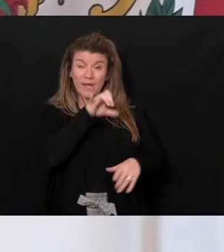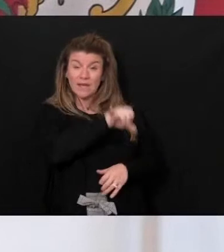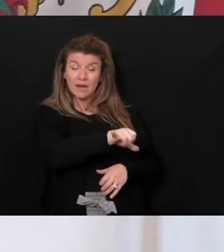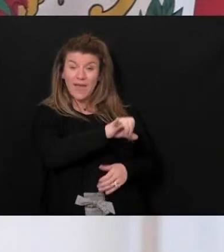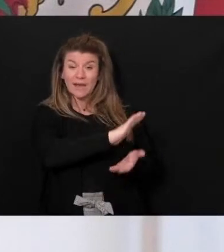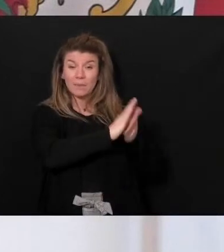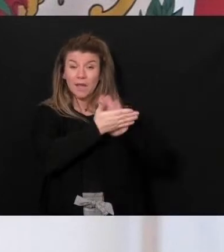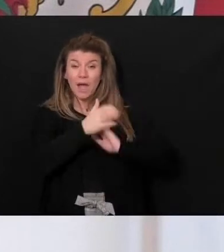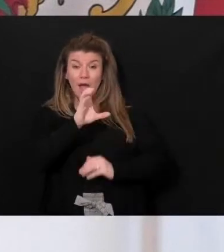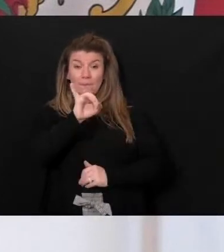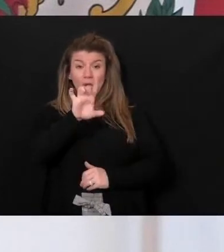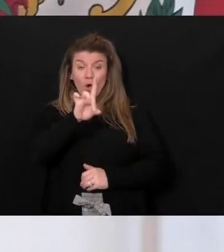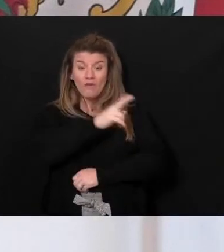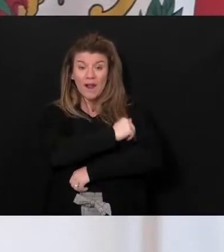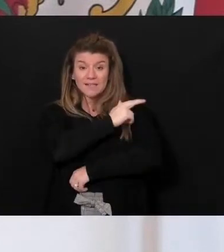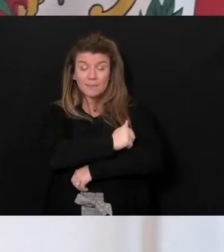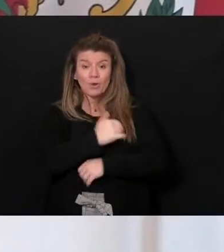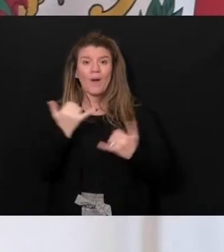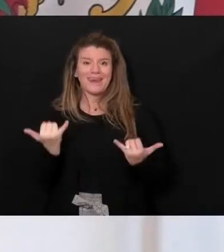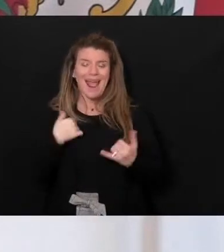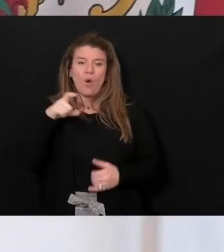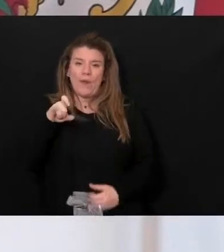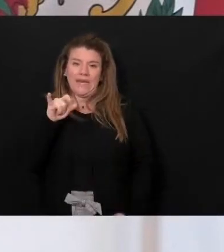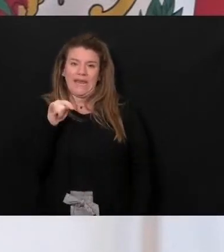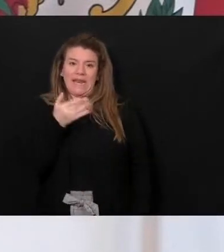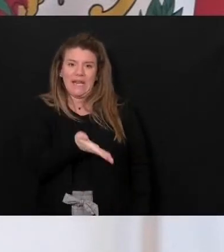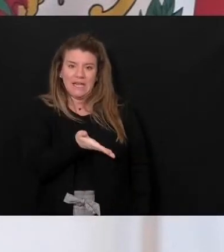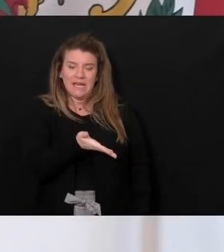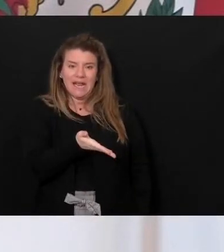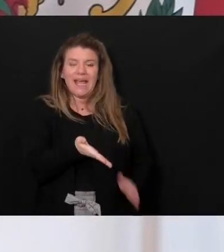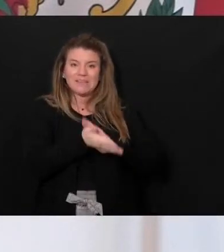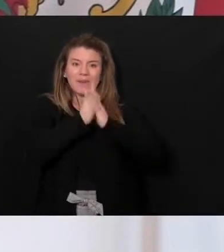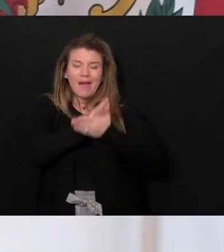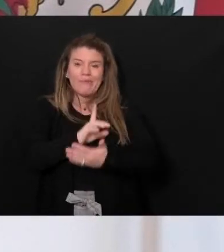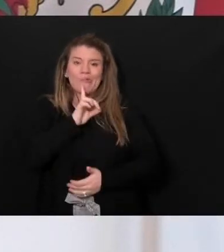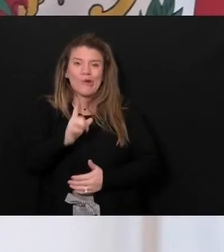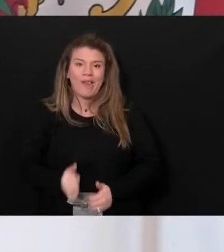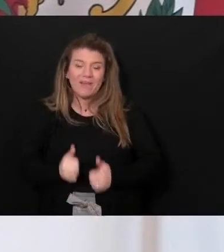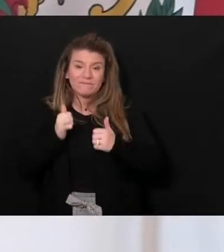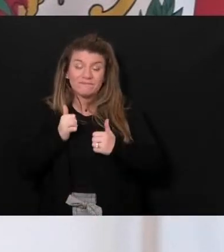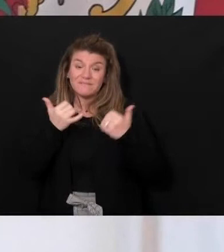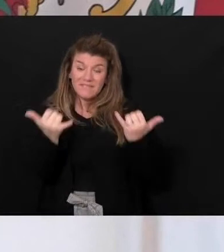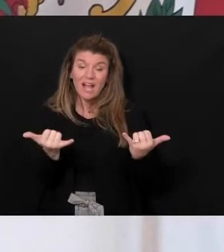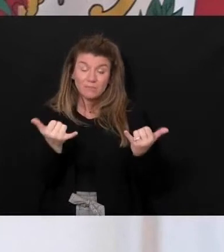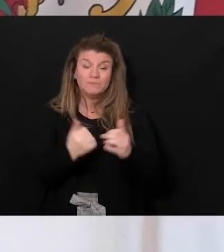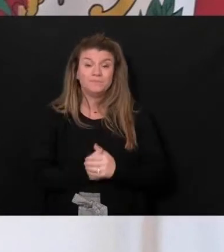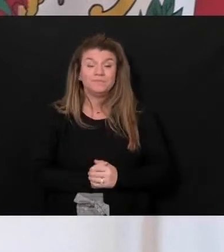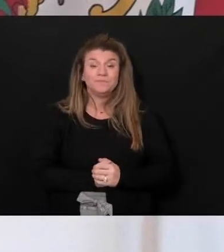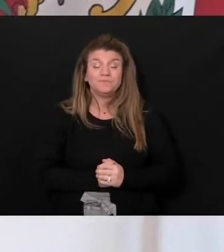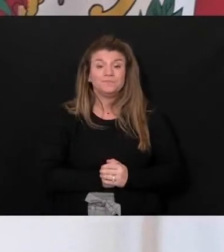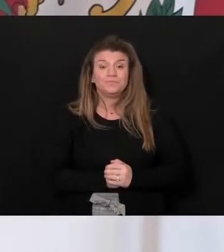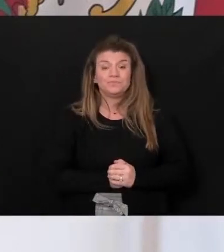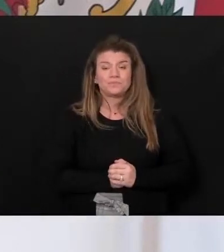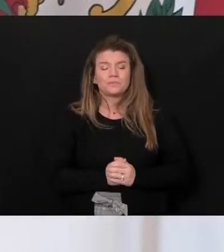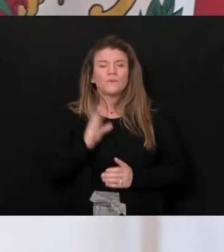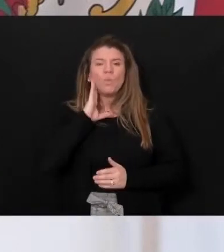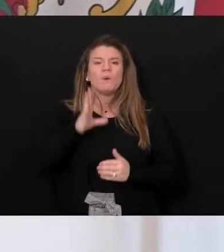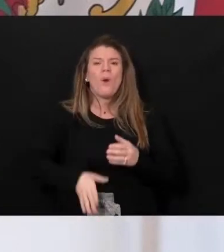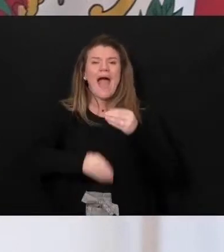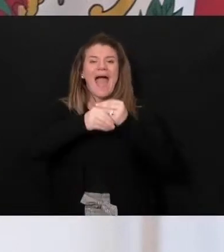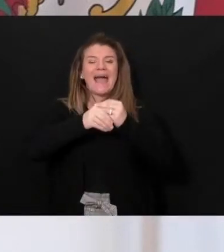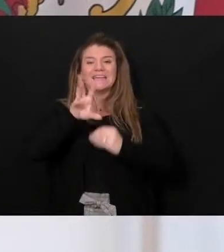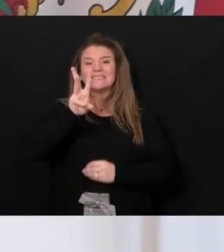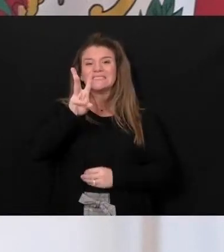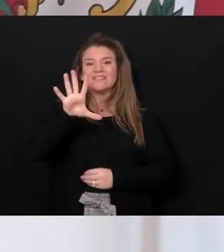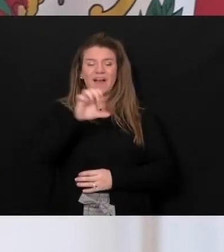COVID hospital is becoming a reality, and it's becoming a reality right now. We'll have to add an additional